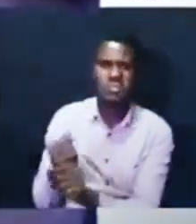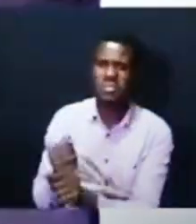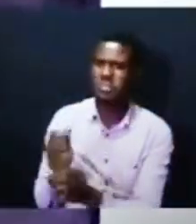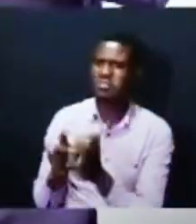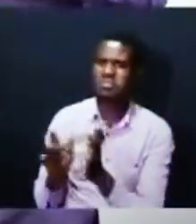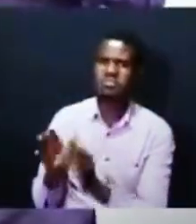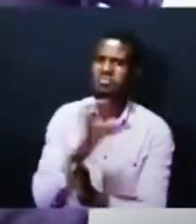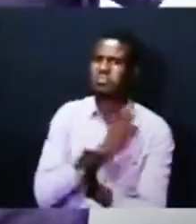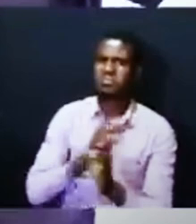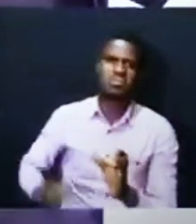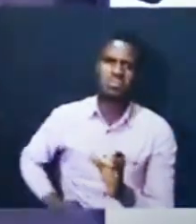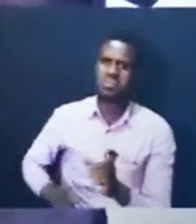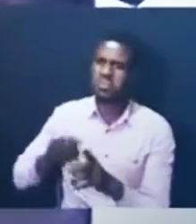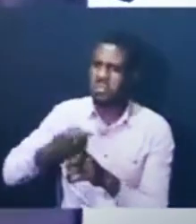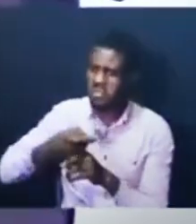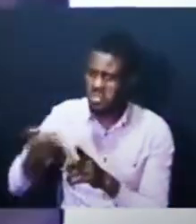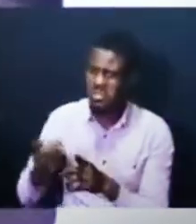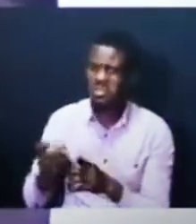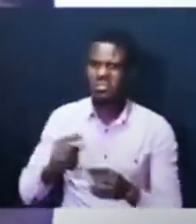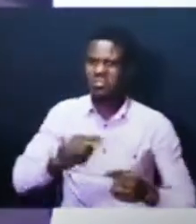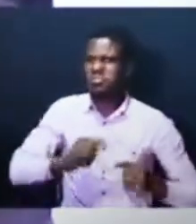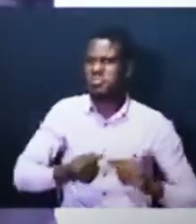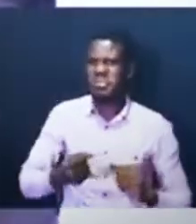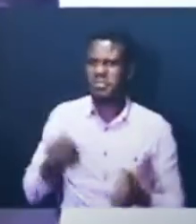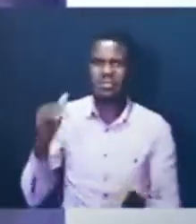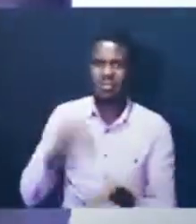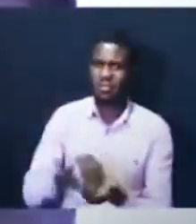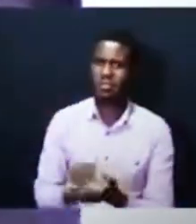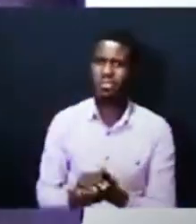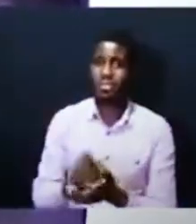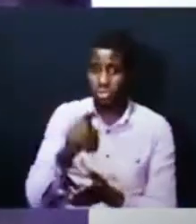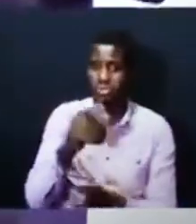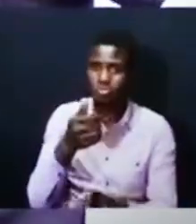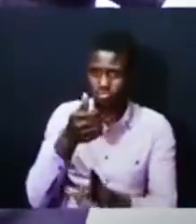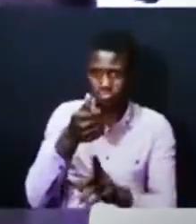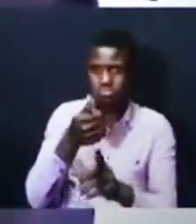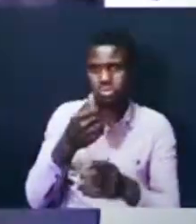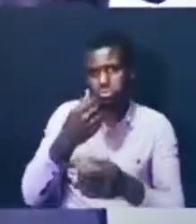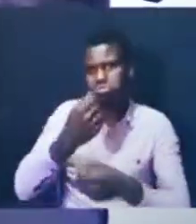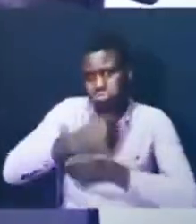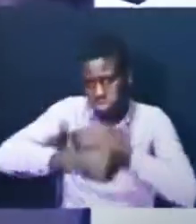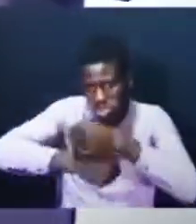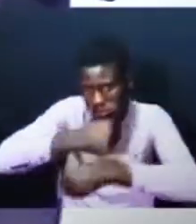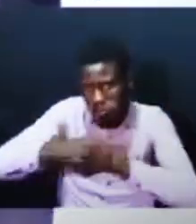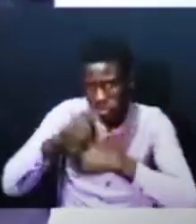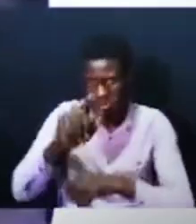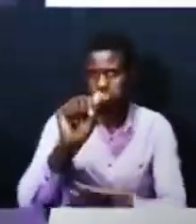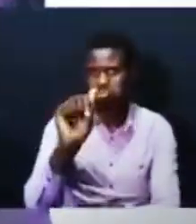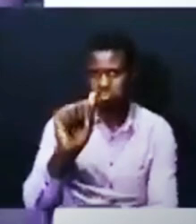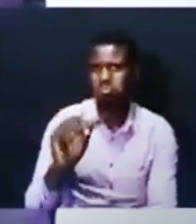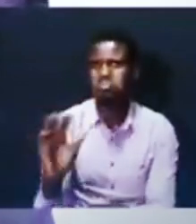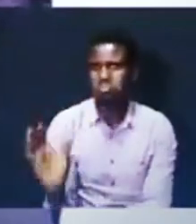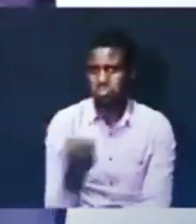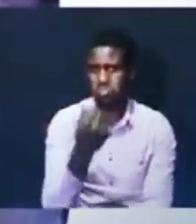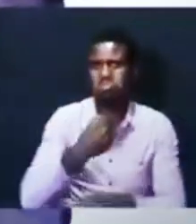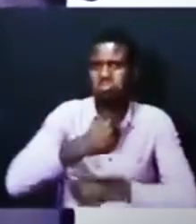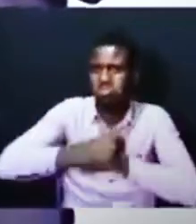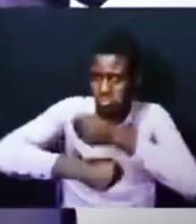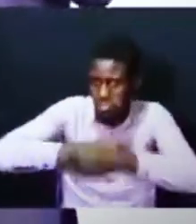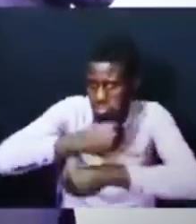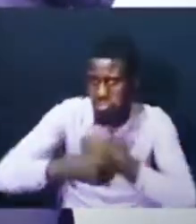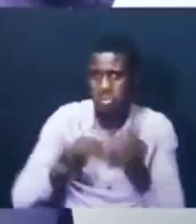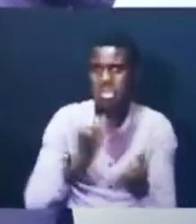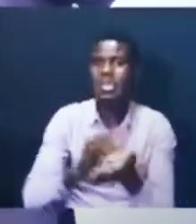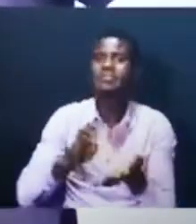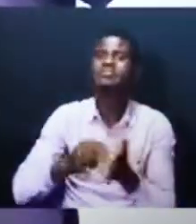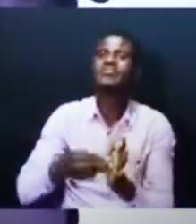ma Christo endi ya obi o. Now by taking the blows. Na pomodian di na kajire mu. That is the real meaning of filling up in my